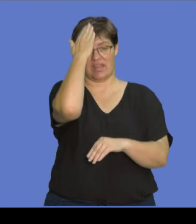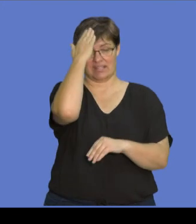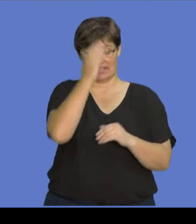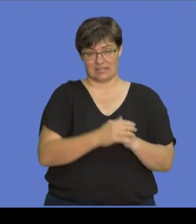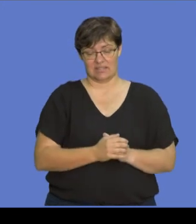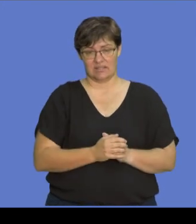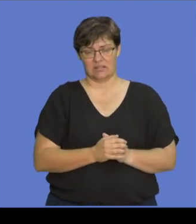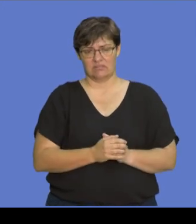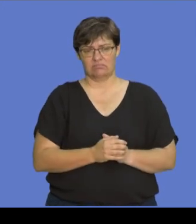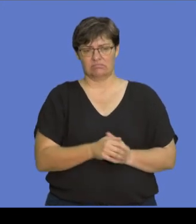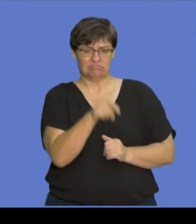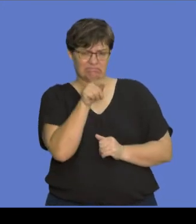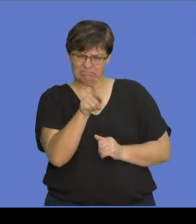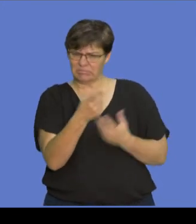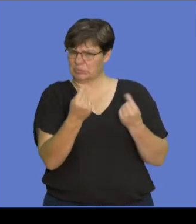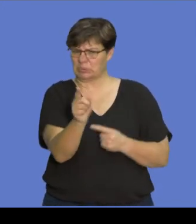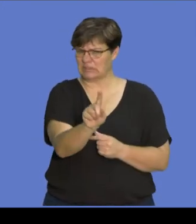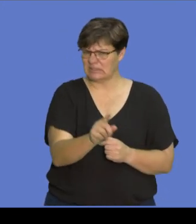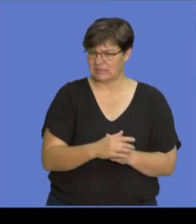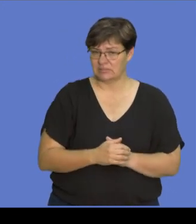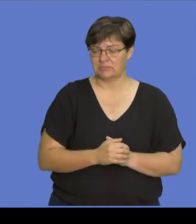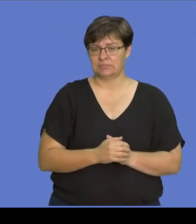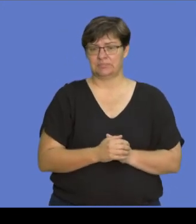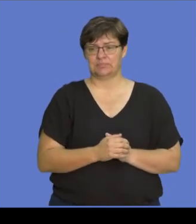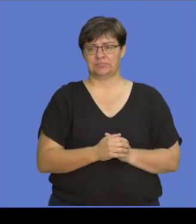overheads. Okay, now what we're going to do here,